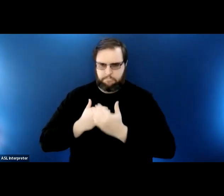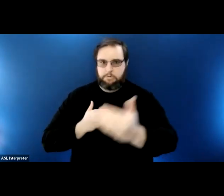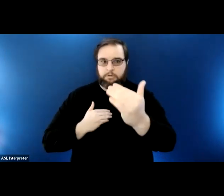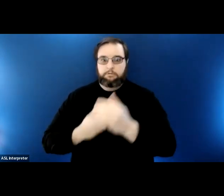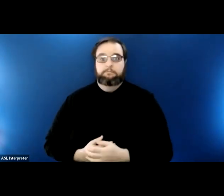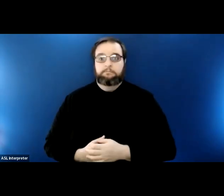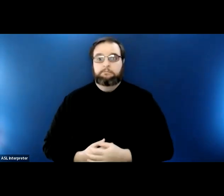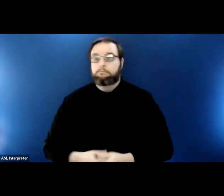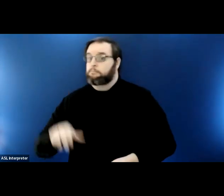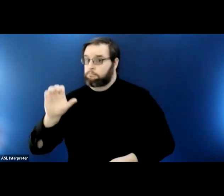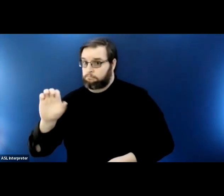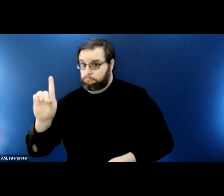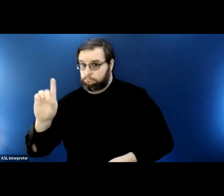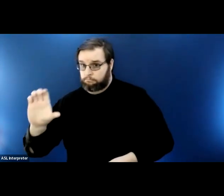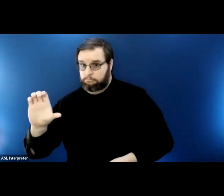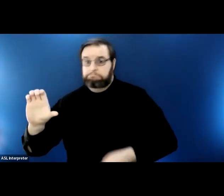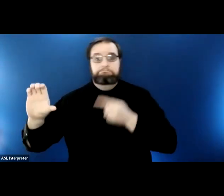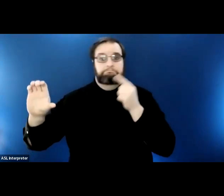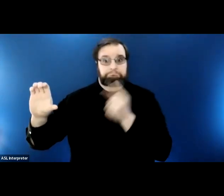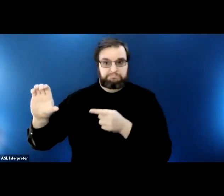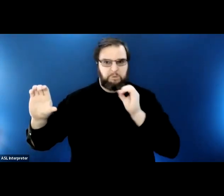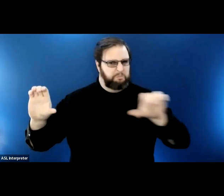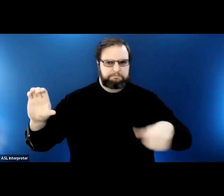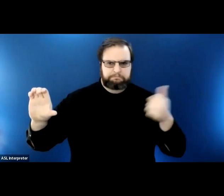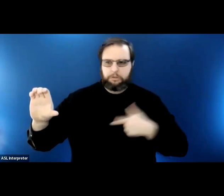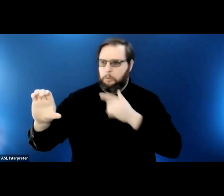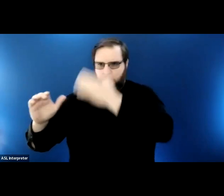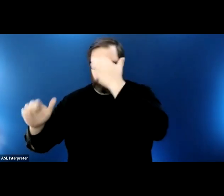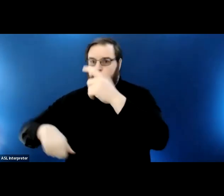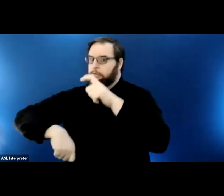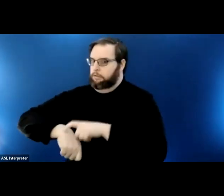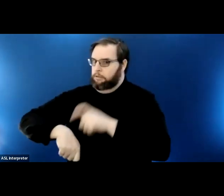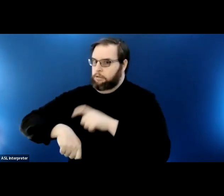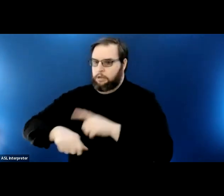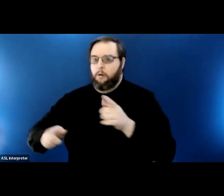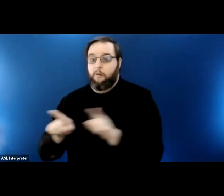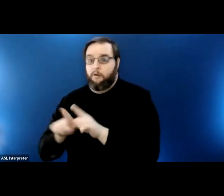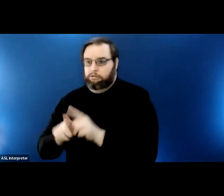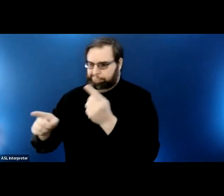CDC, no one like the CDC knows the importance of timely and accurate data.